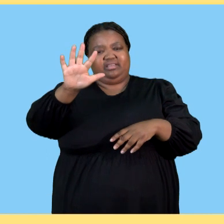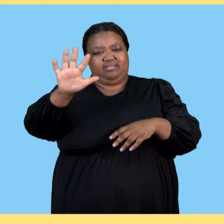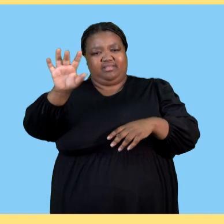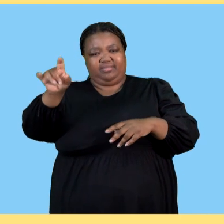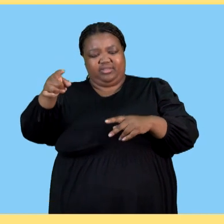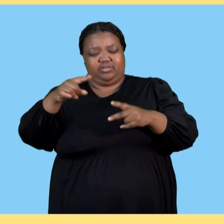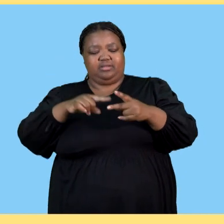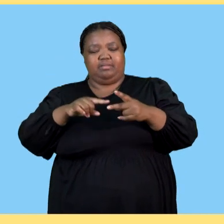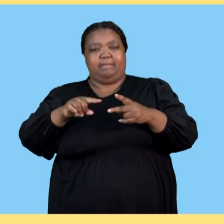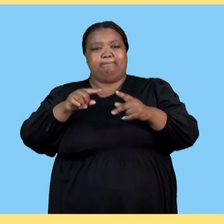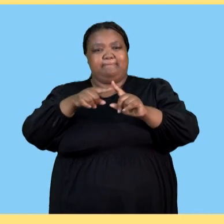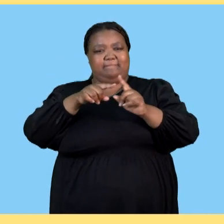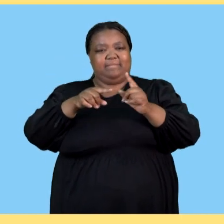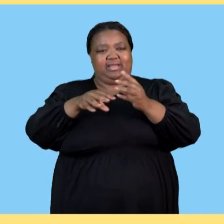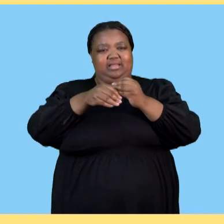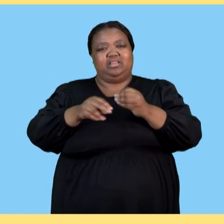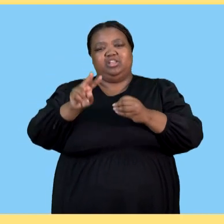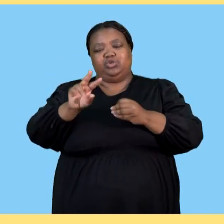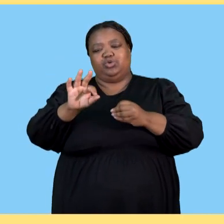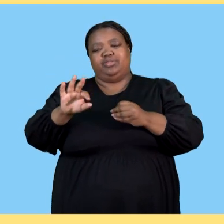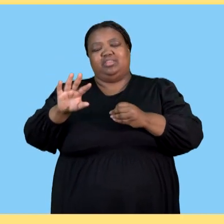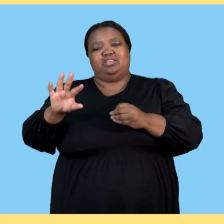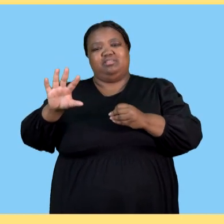plus 235. That will give you